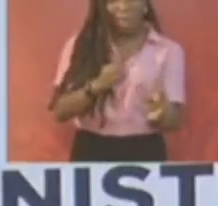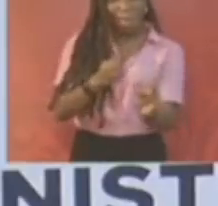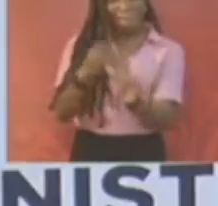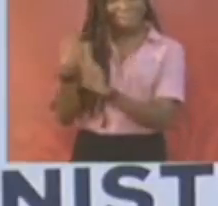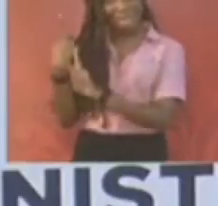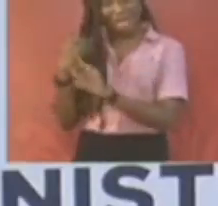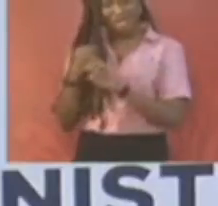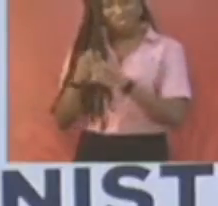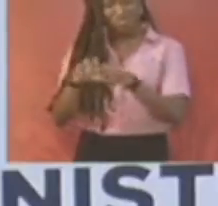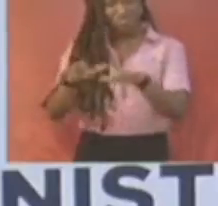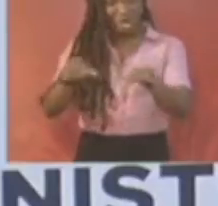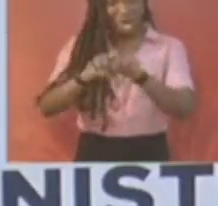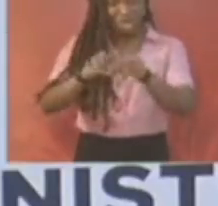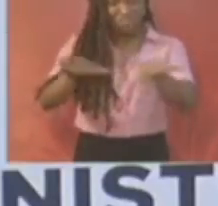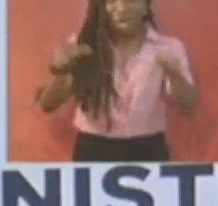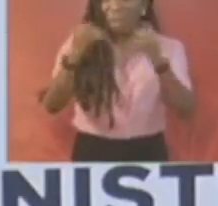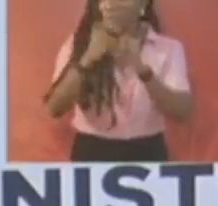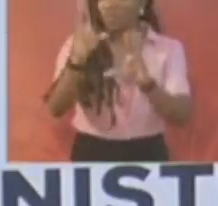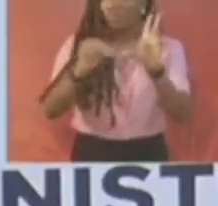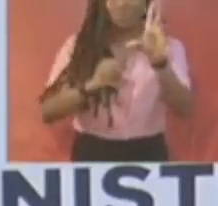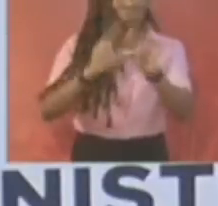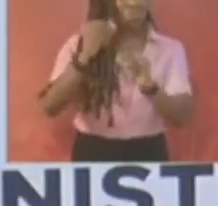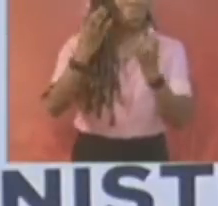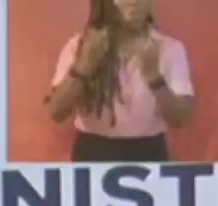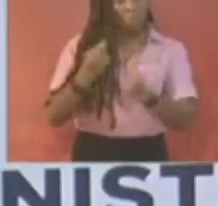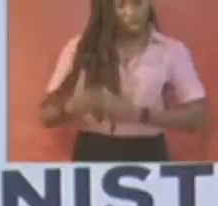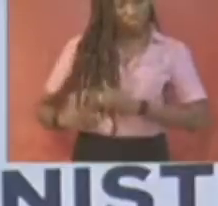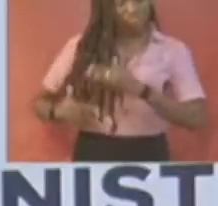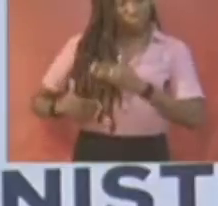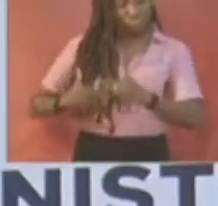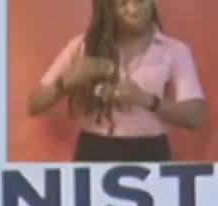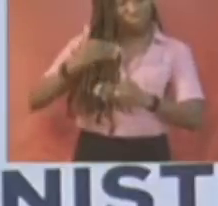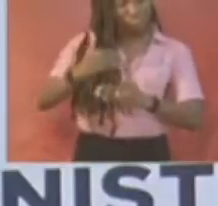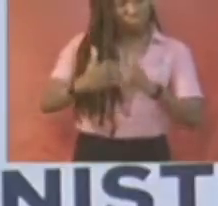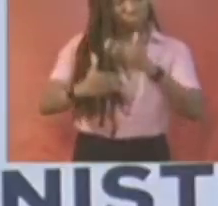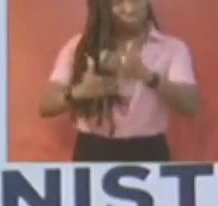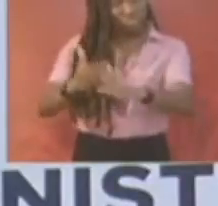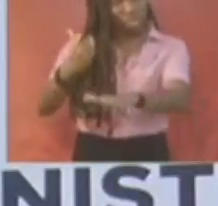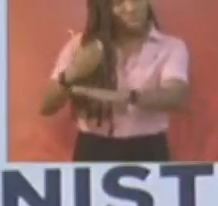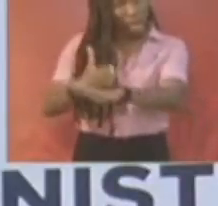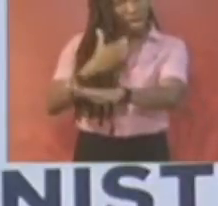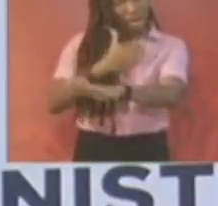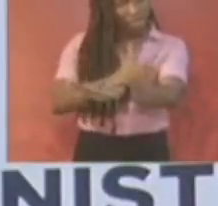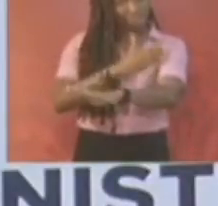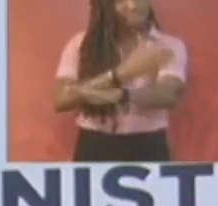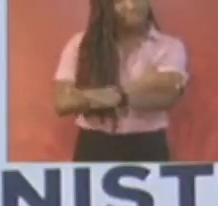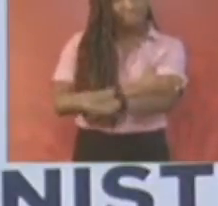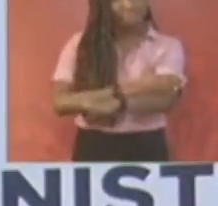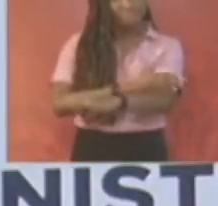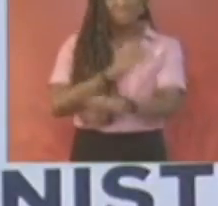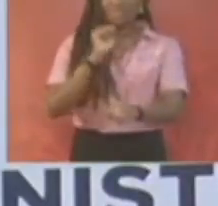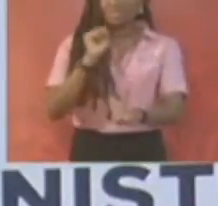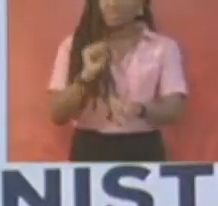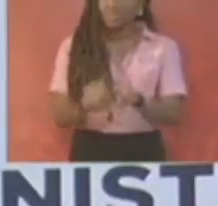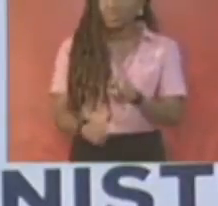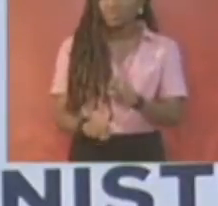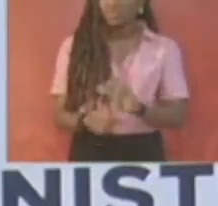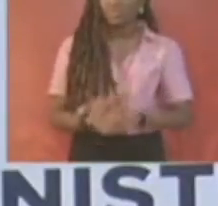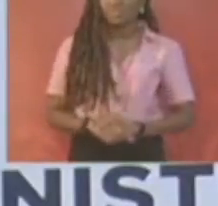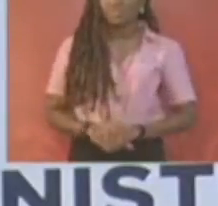to maintain the prevention of transmission. So there is nothing beyond